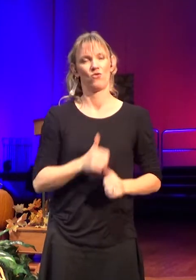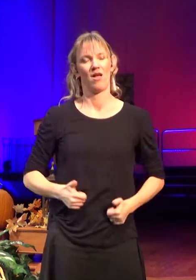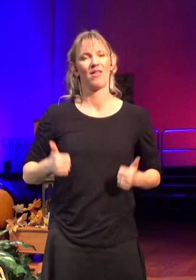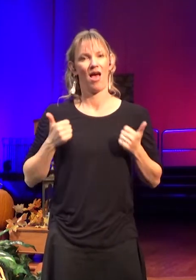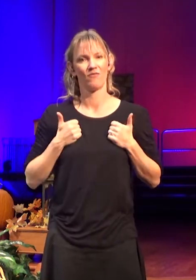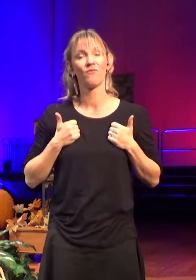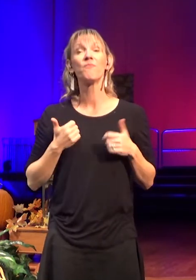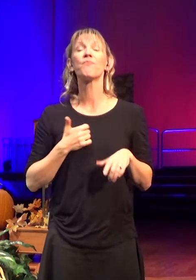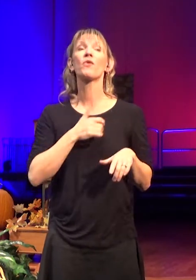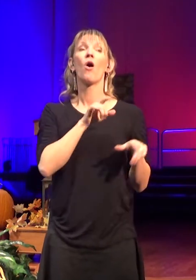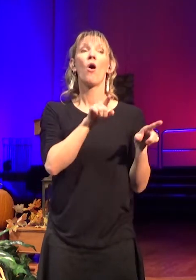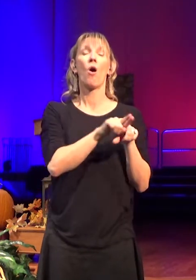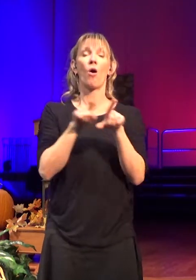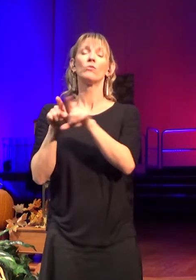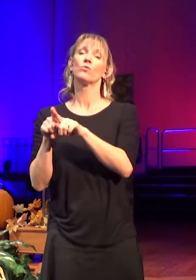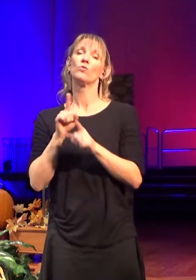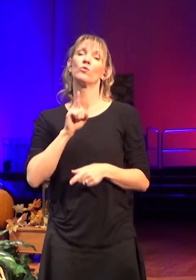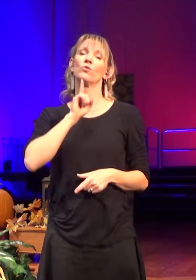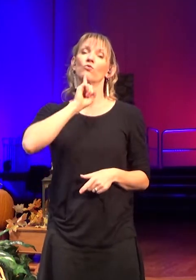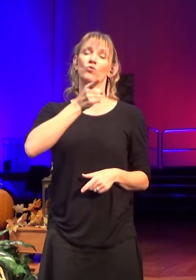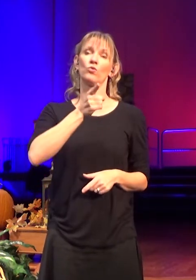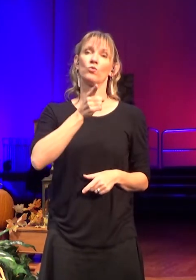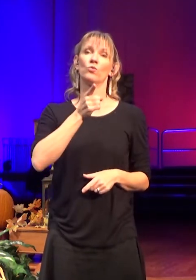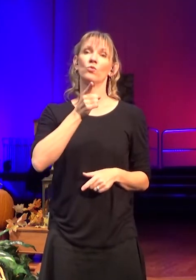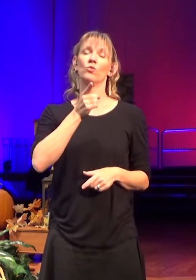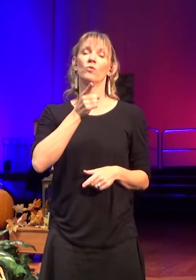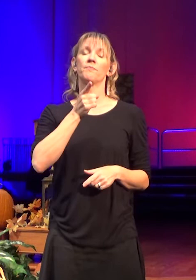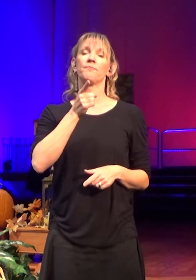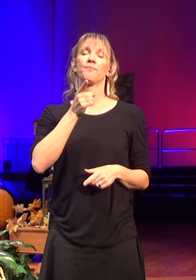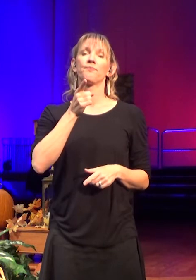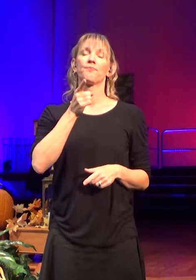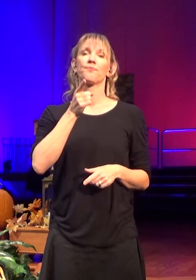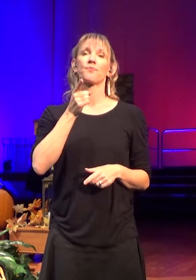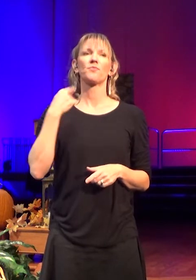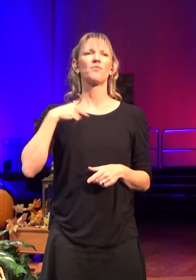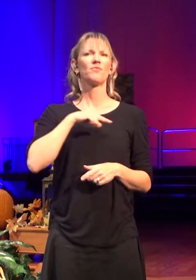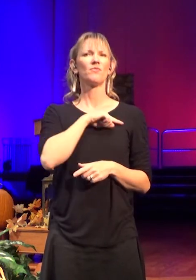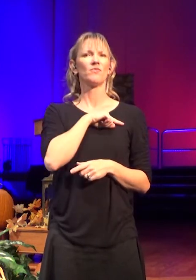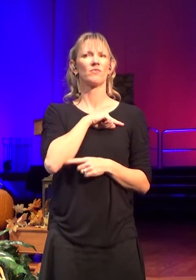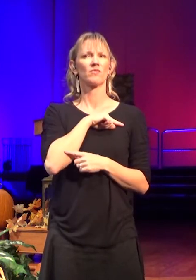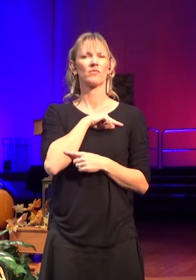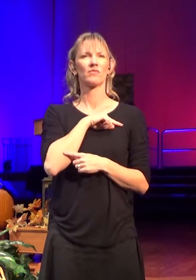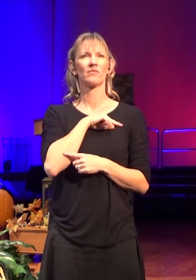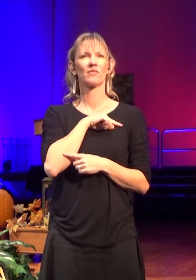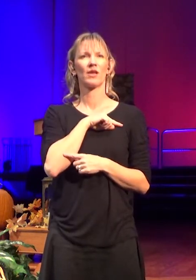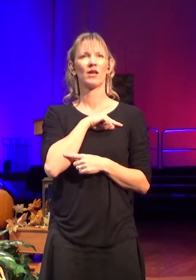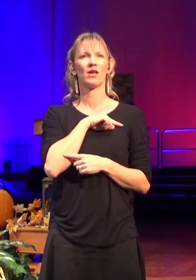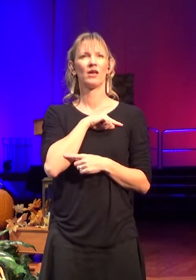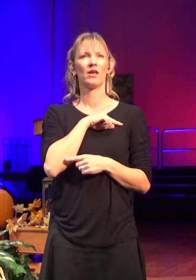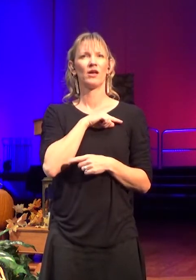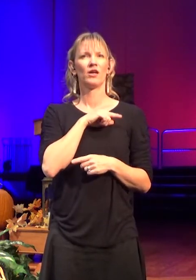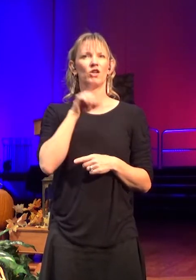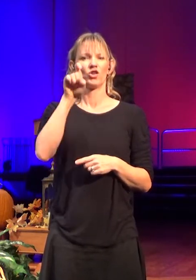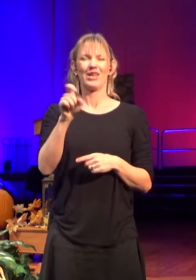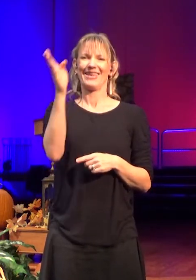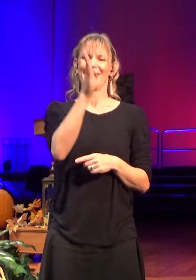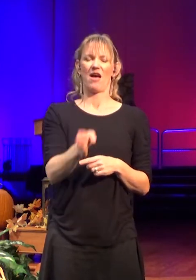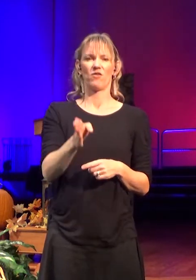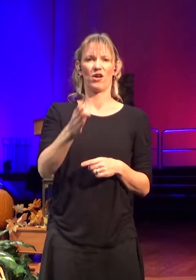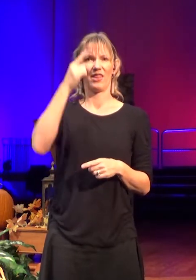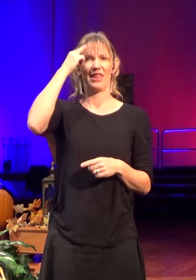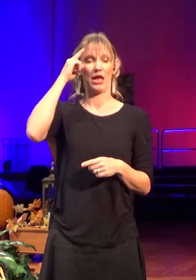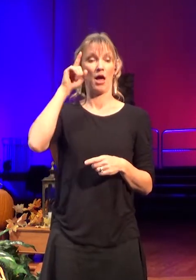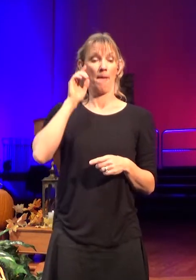aspects of your life. It is also true that we should never think we have to dim